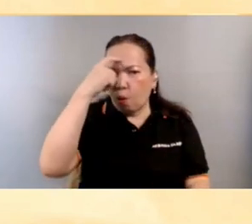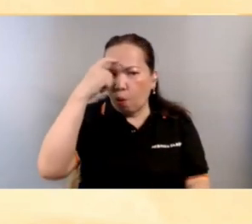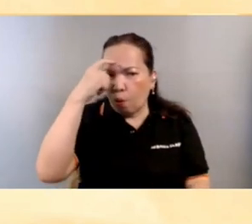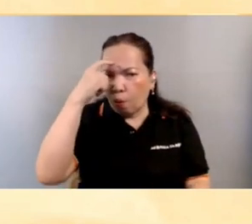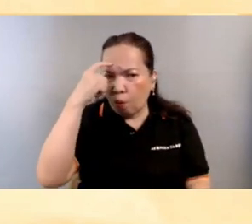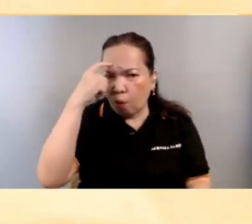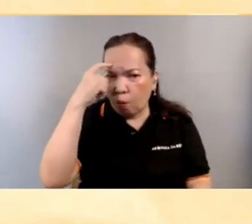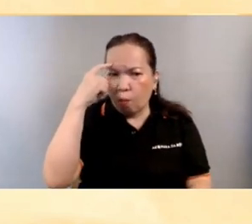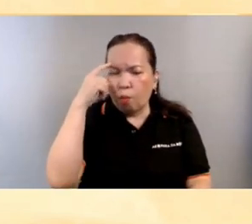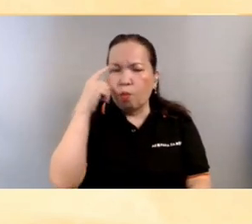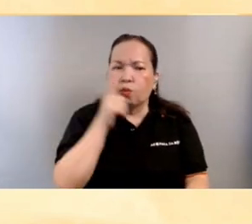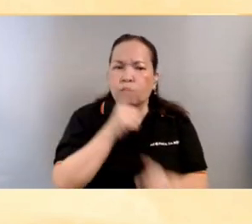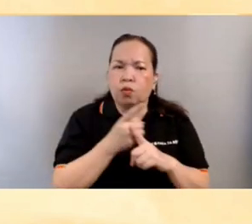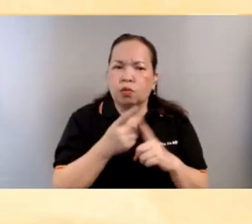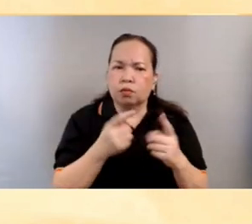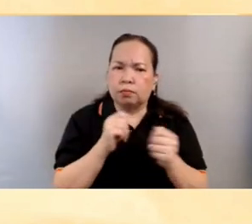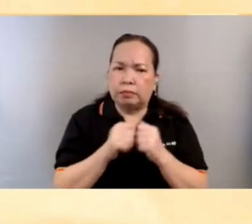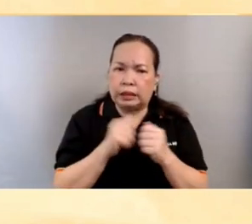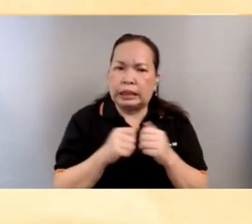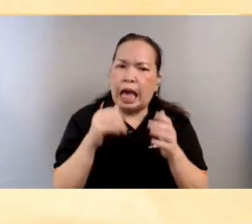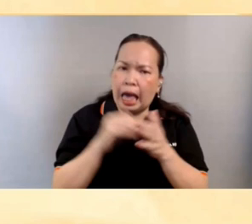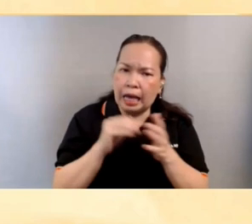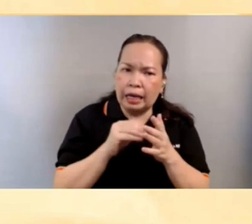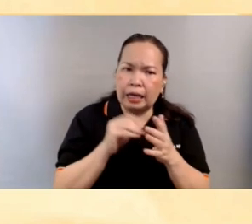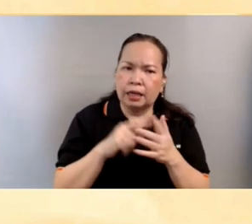invasive and interpersonal nature. Okay, which has